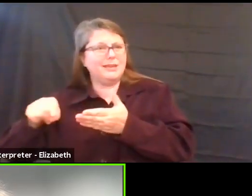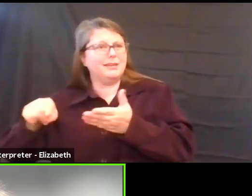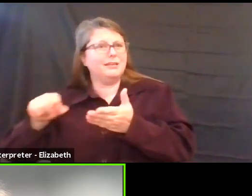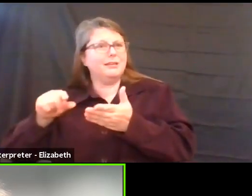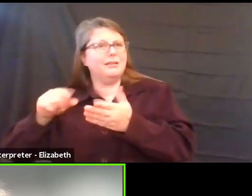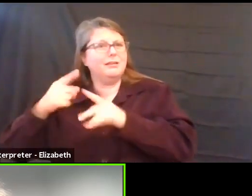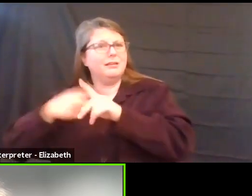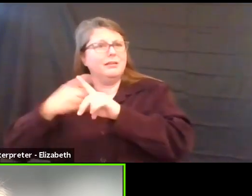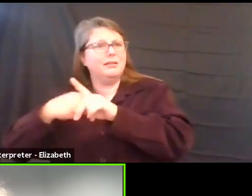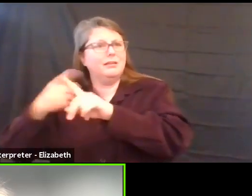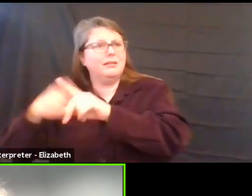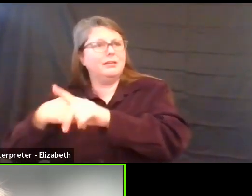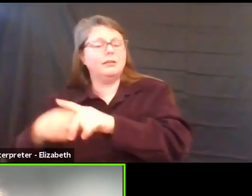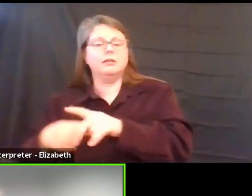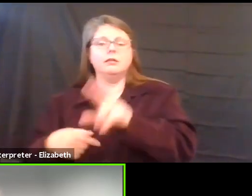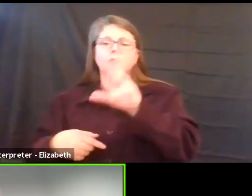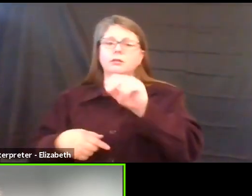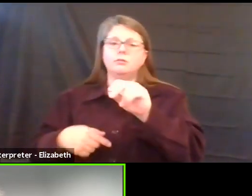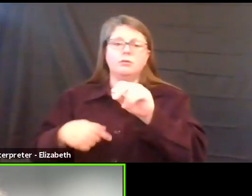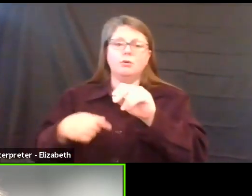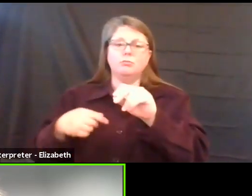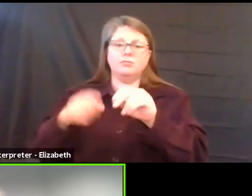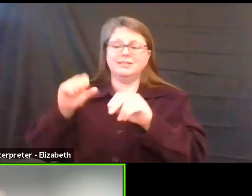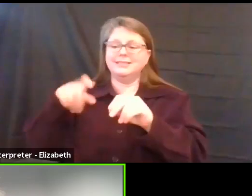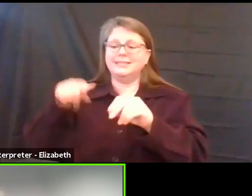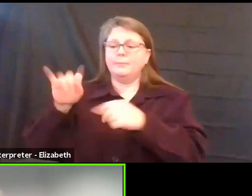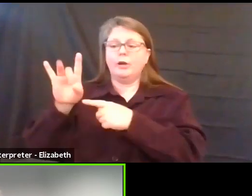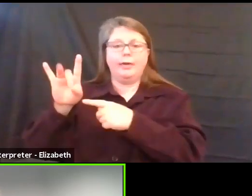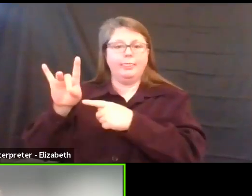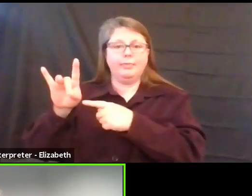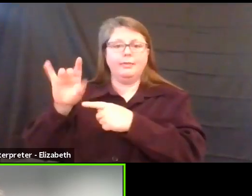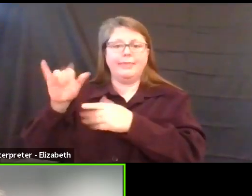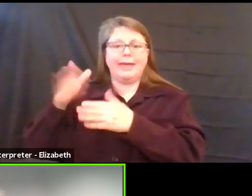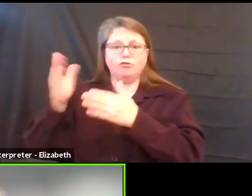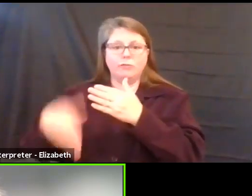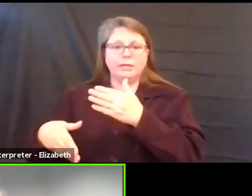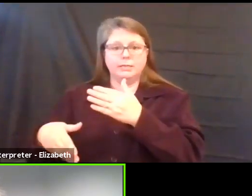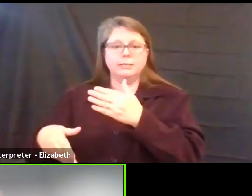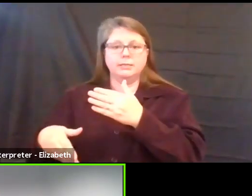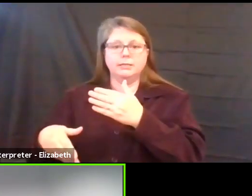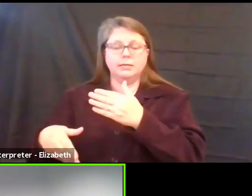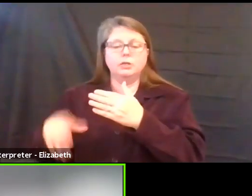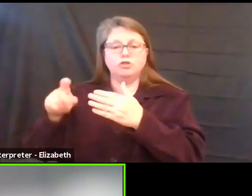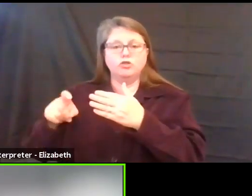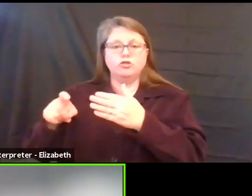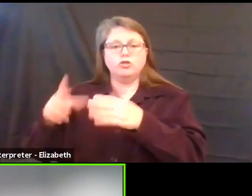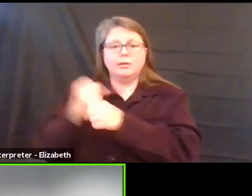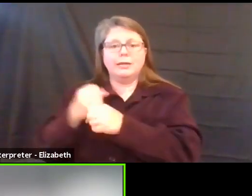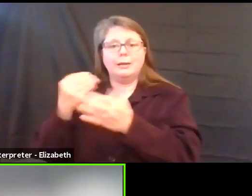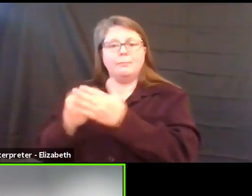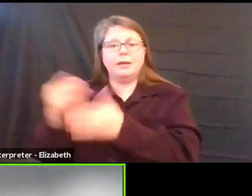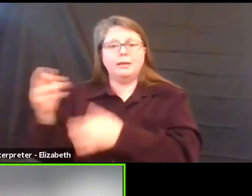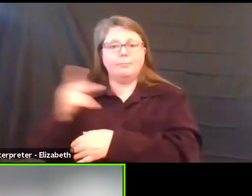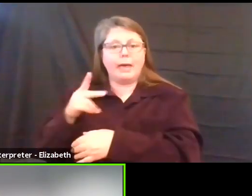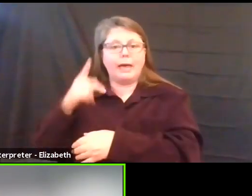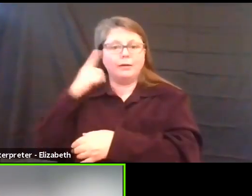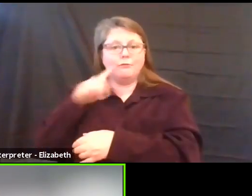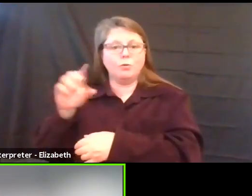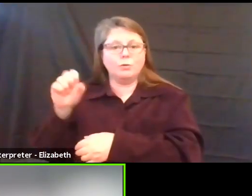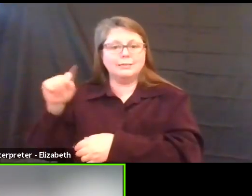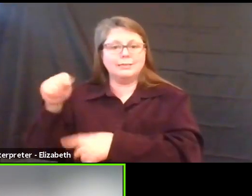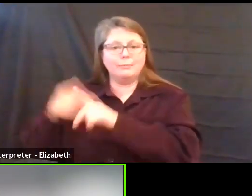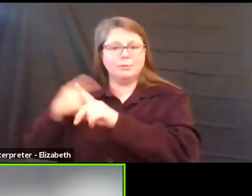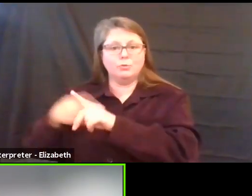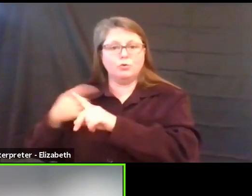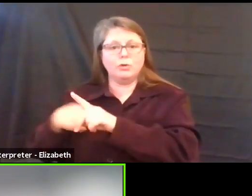park, your tenancy ended, and you should be entitled to a refund of the rest of September's rent. Landlord also has